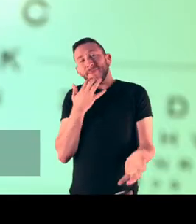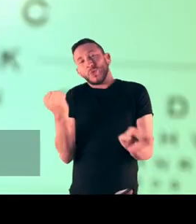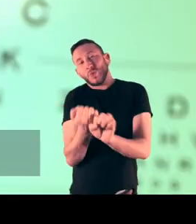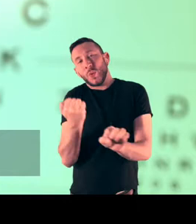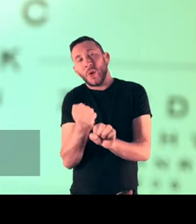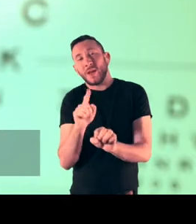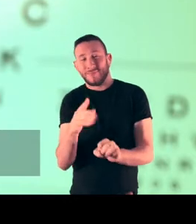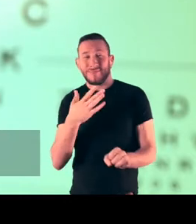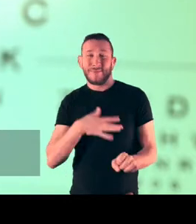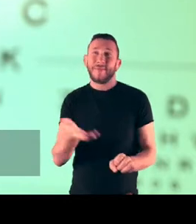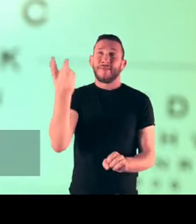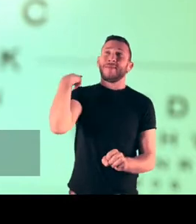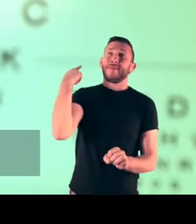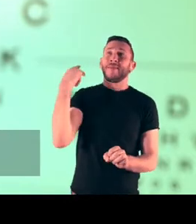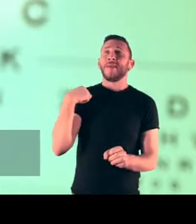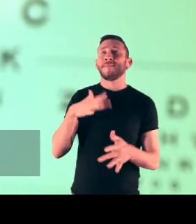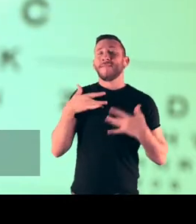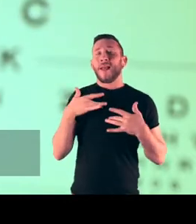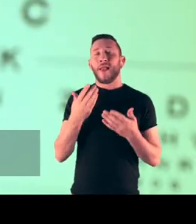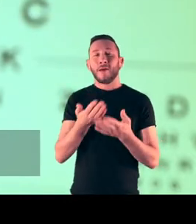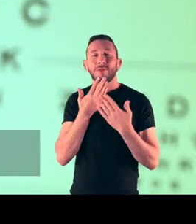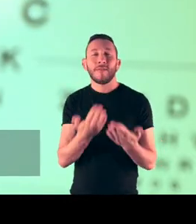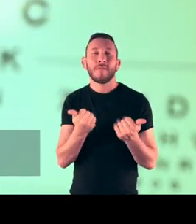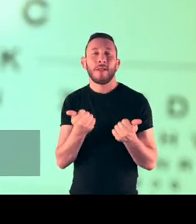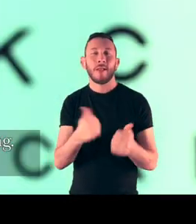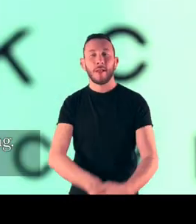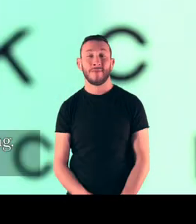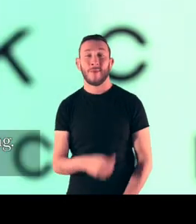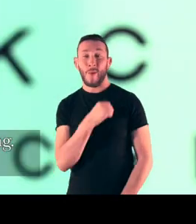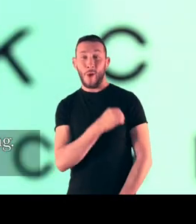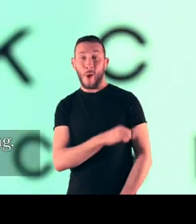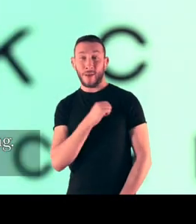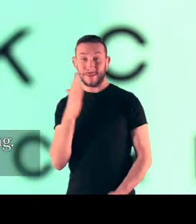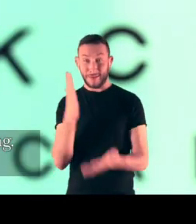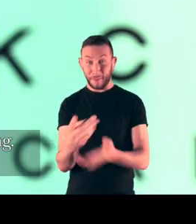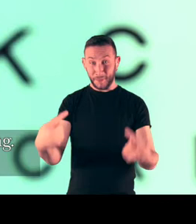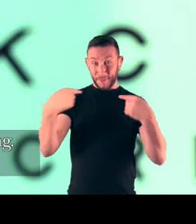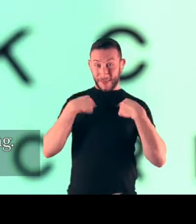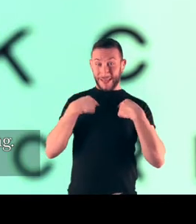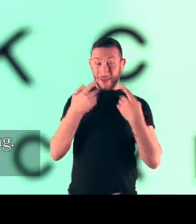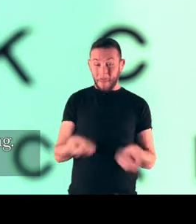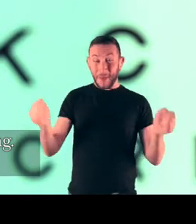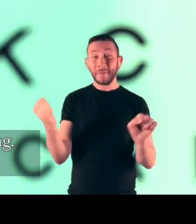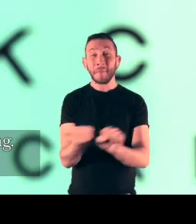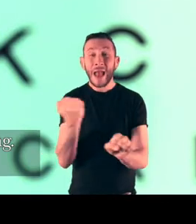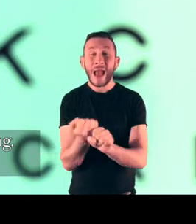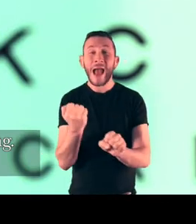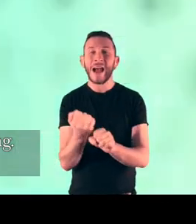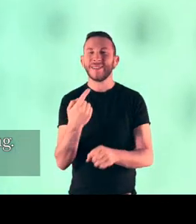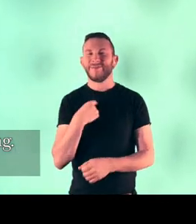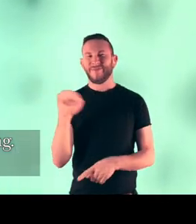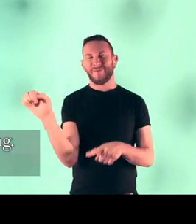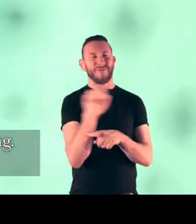In them days, you still probably would have felt grateful. Honestly, I'd just turn around and refuse to go and do basket